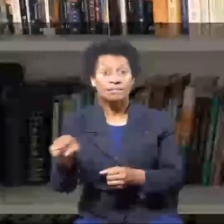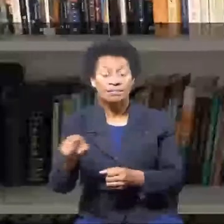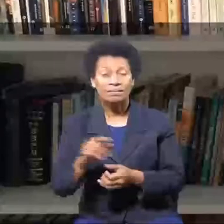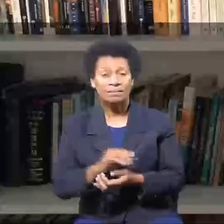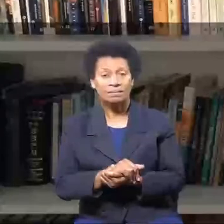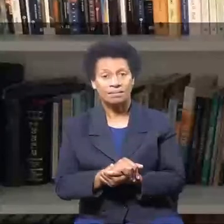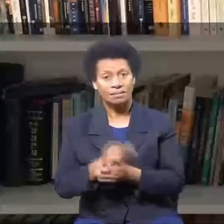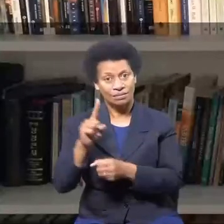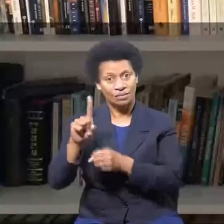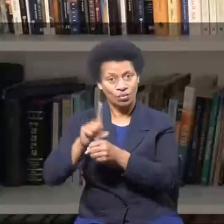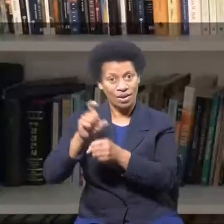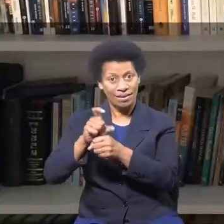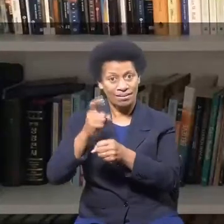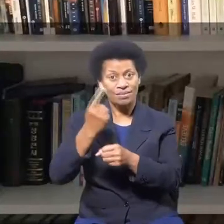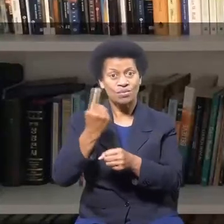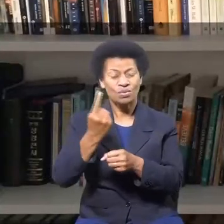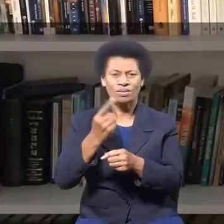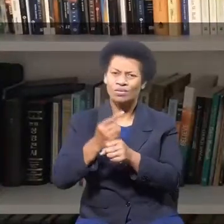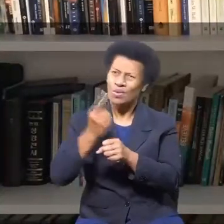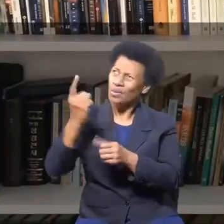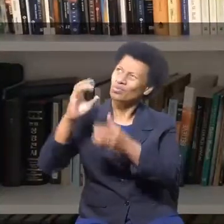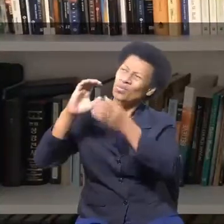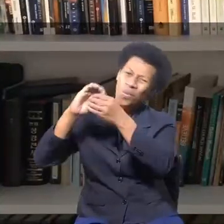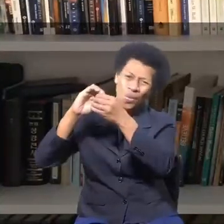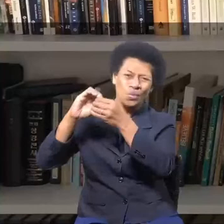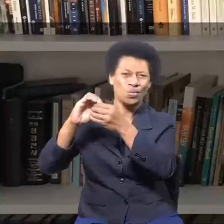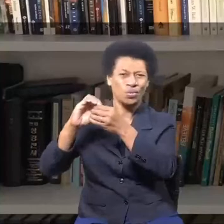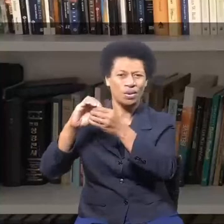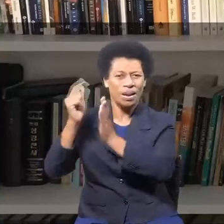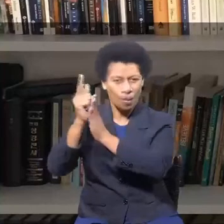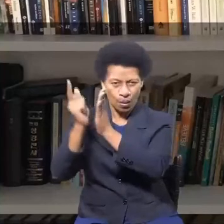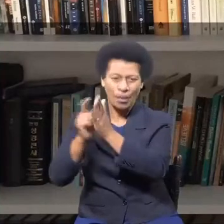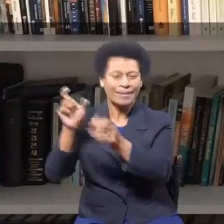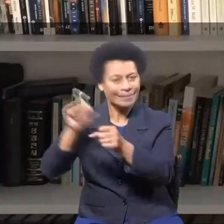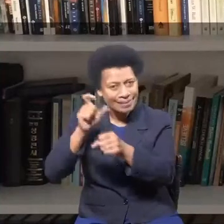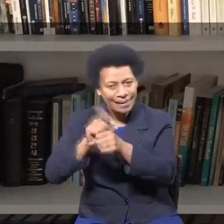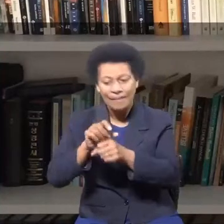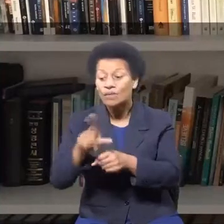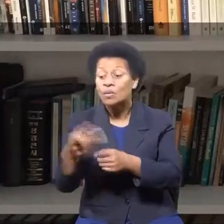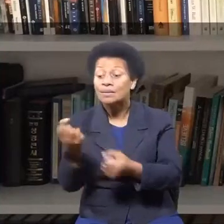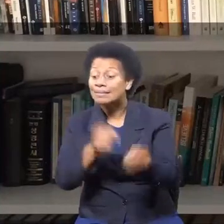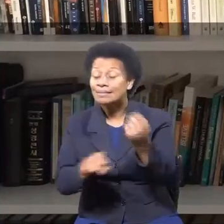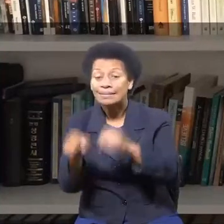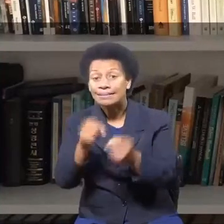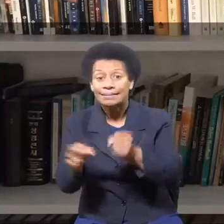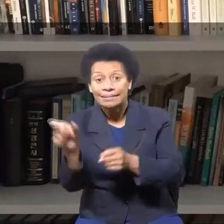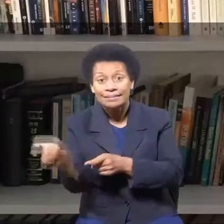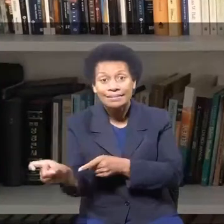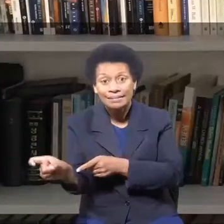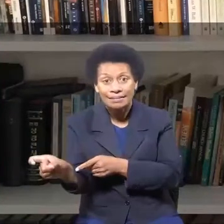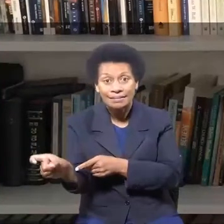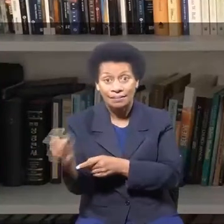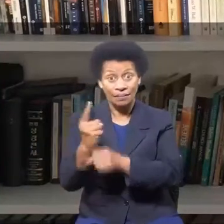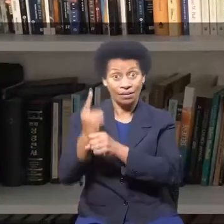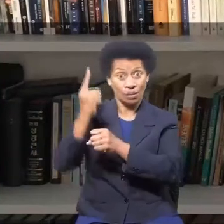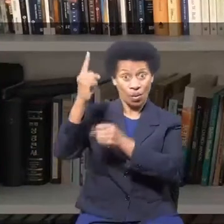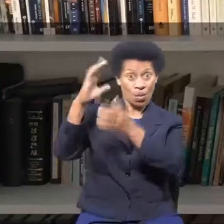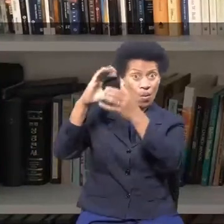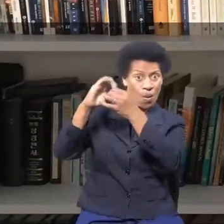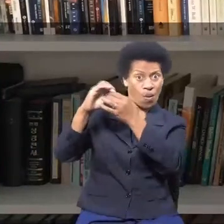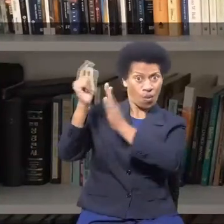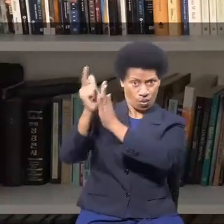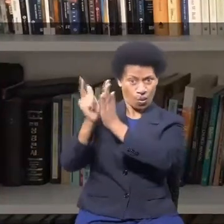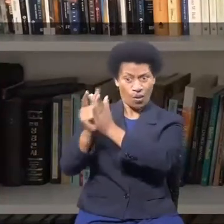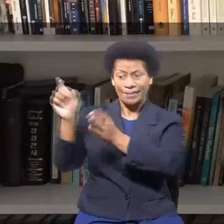What he's saying is God created the natural laws, the scientific laws. And if he created them, then he